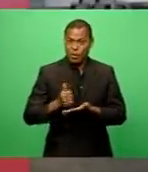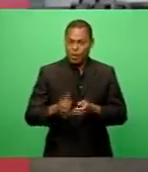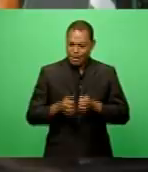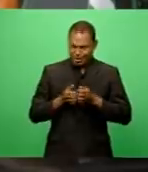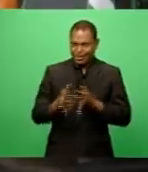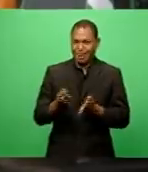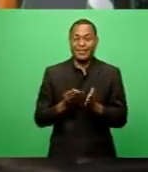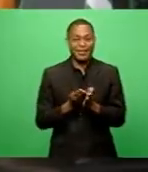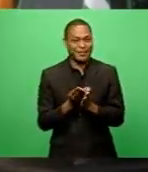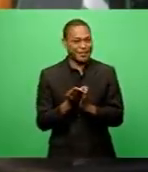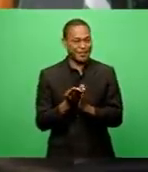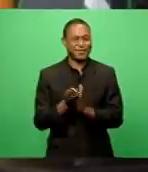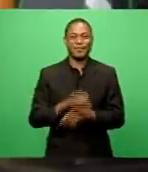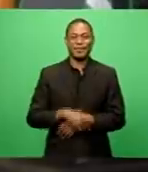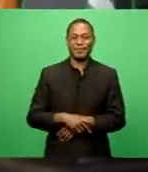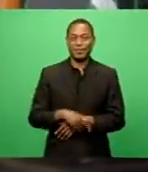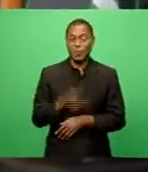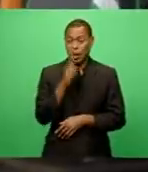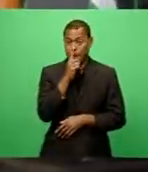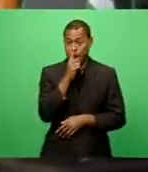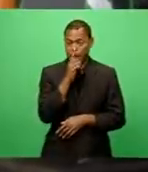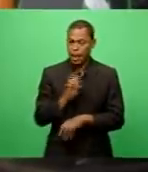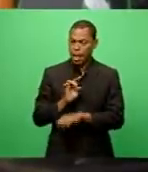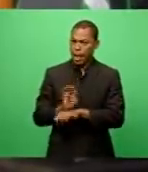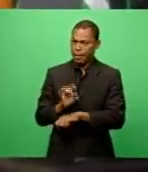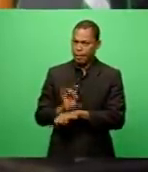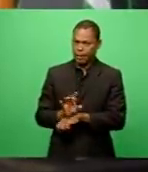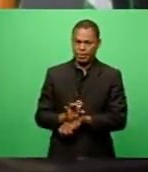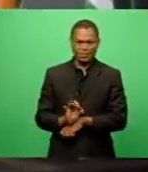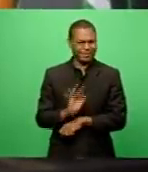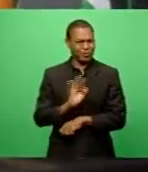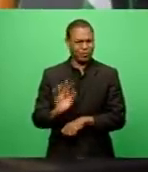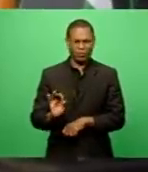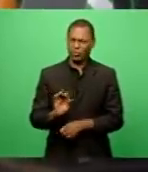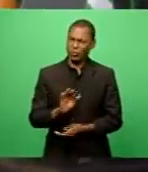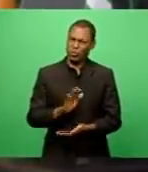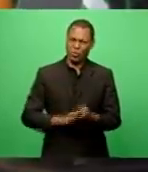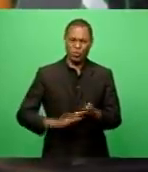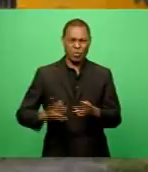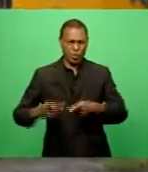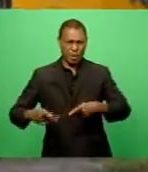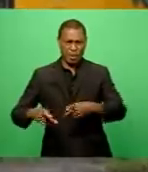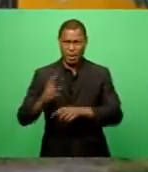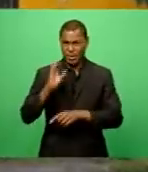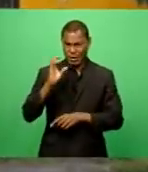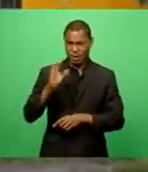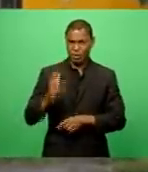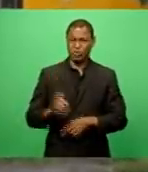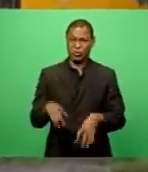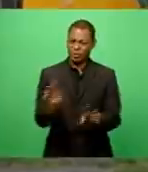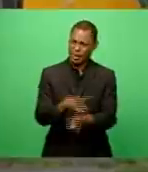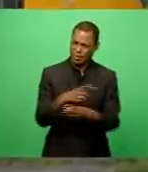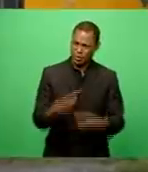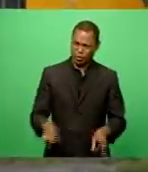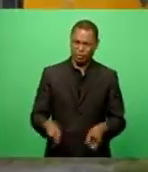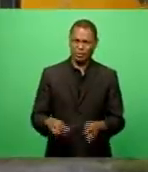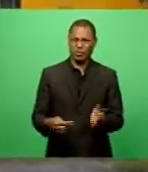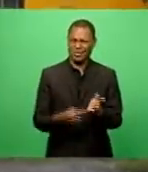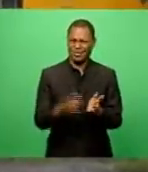services. Fijians have been advised to avoid unnecessary travel in parts of the country which have suffered damage due to TC